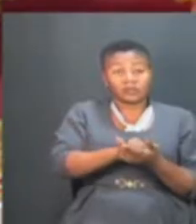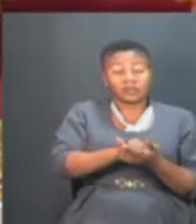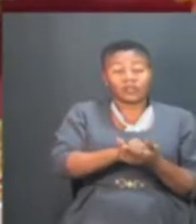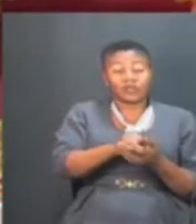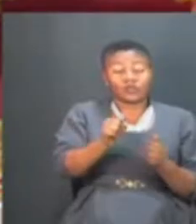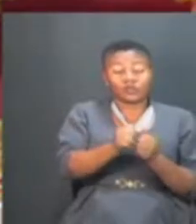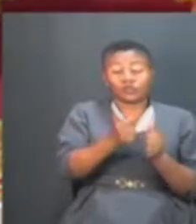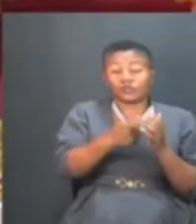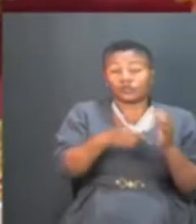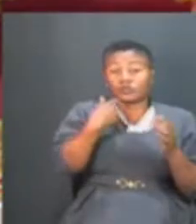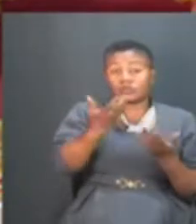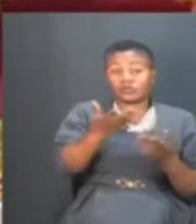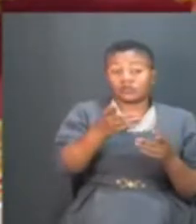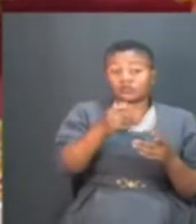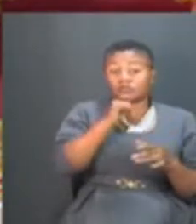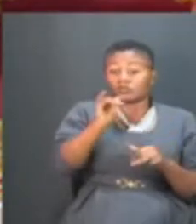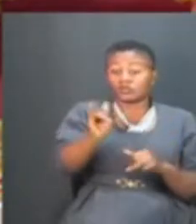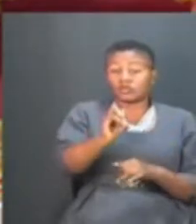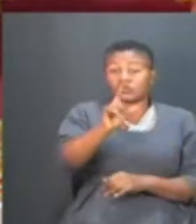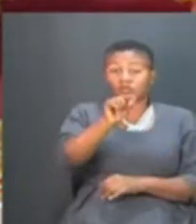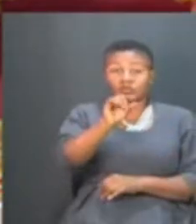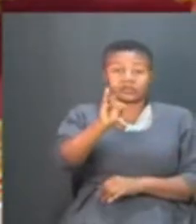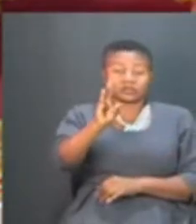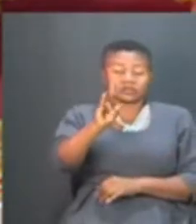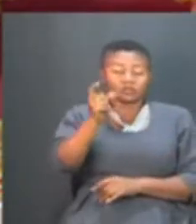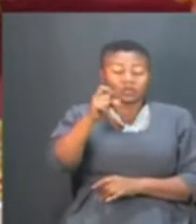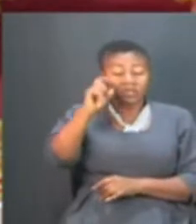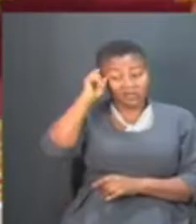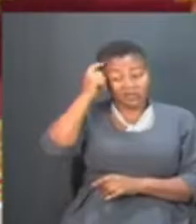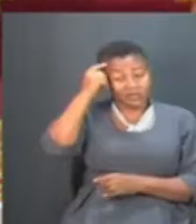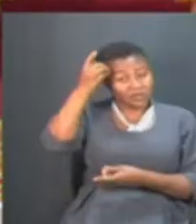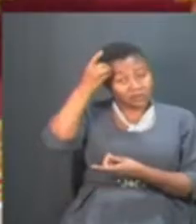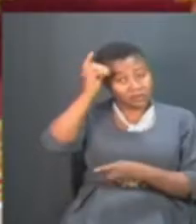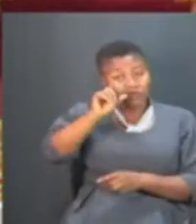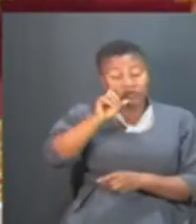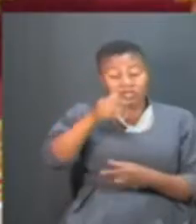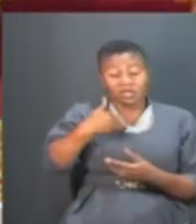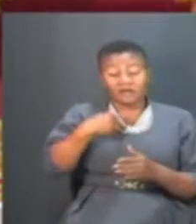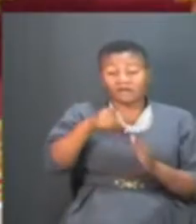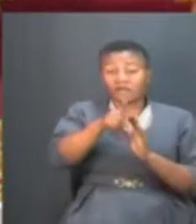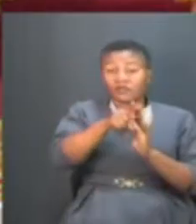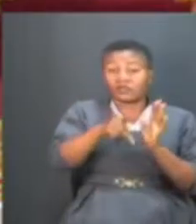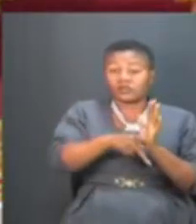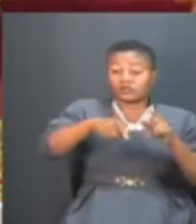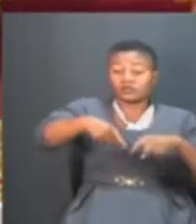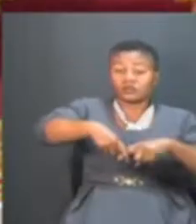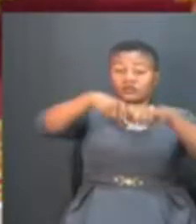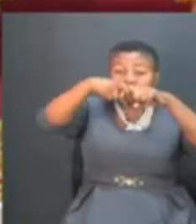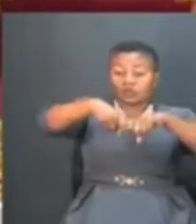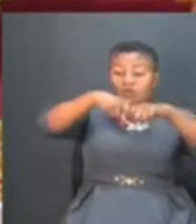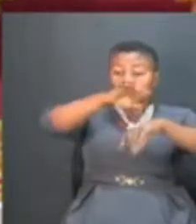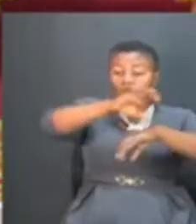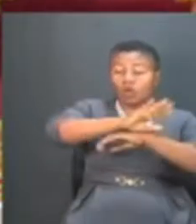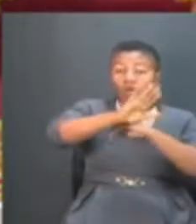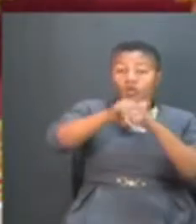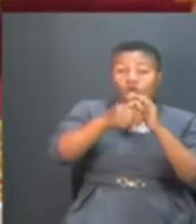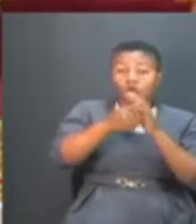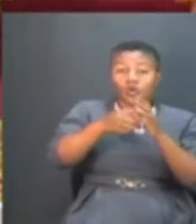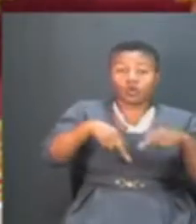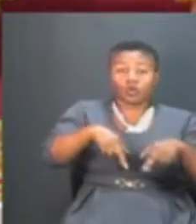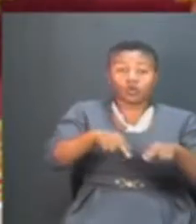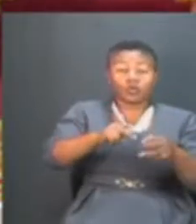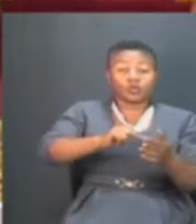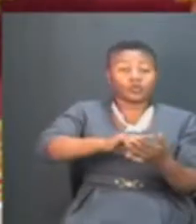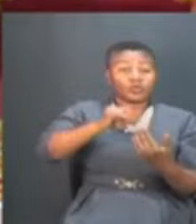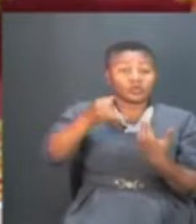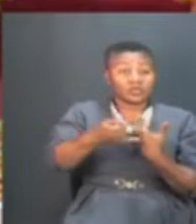say, when government decided to have a policy to suspend almost all road projects, claiming they were doing